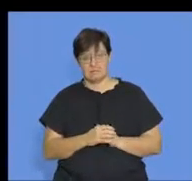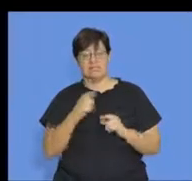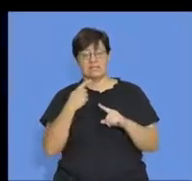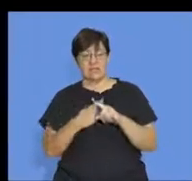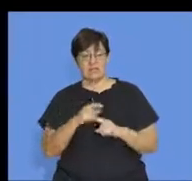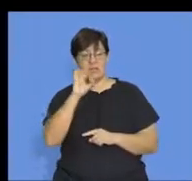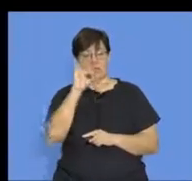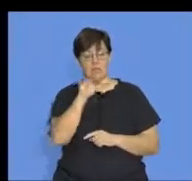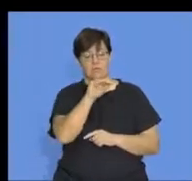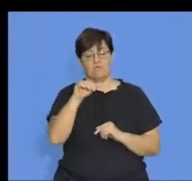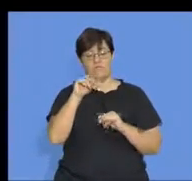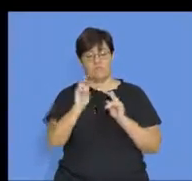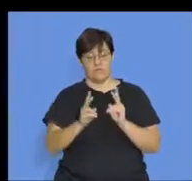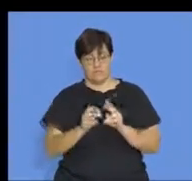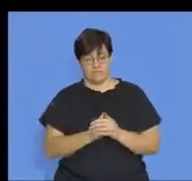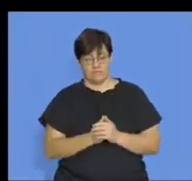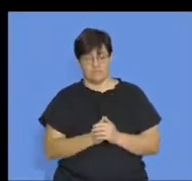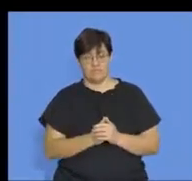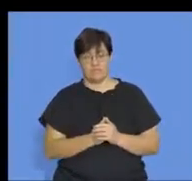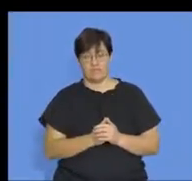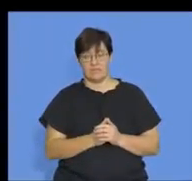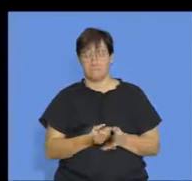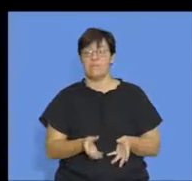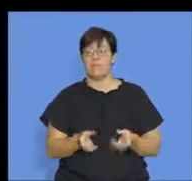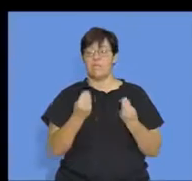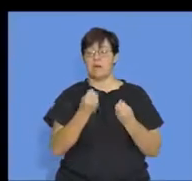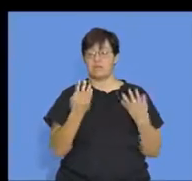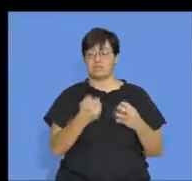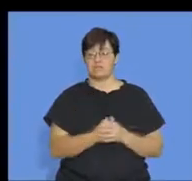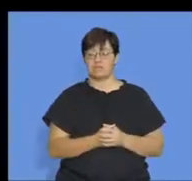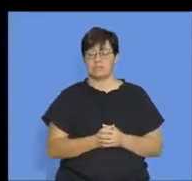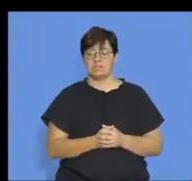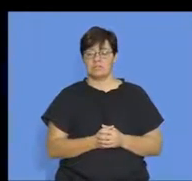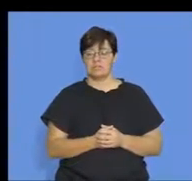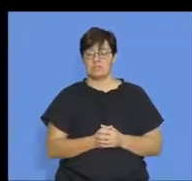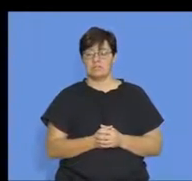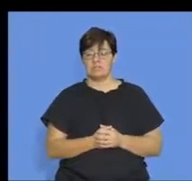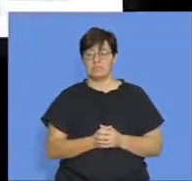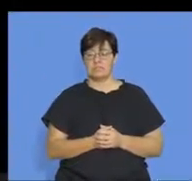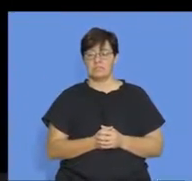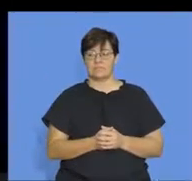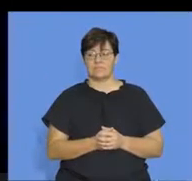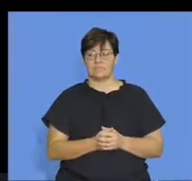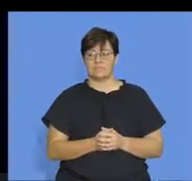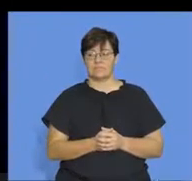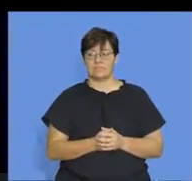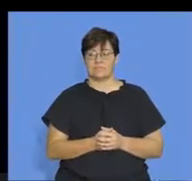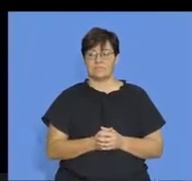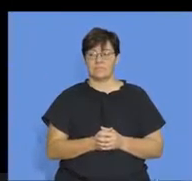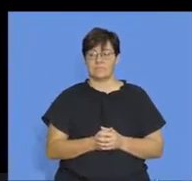10% times 3/12, and that gives us, again, we need our